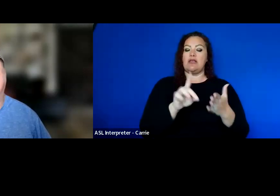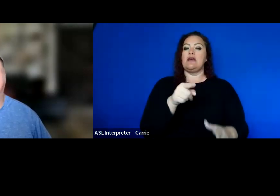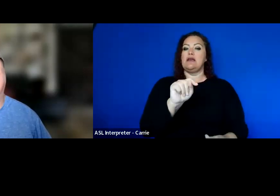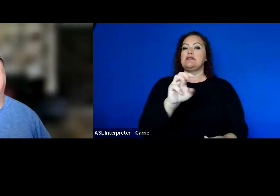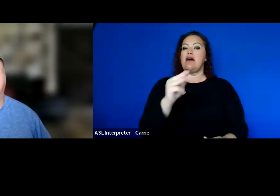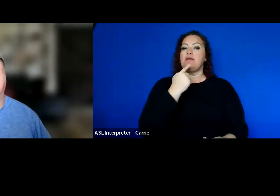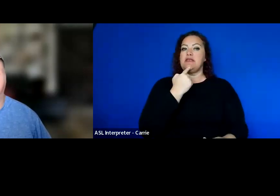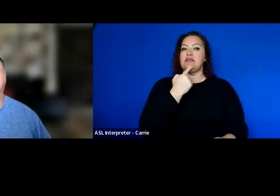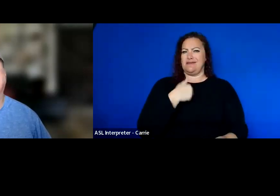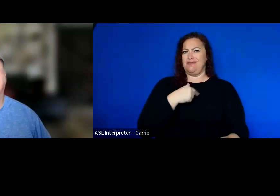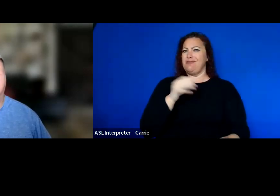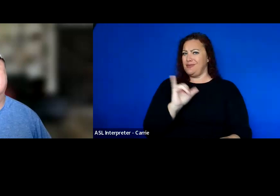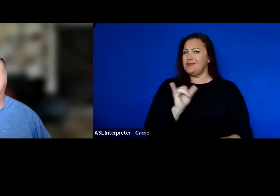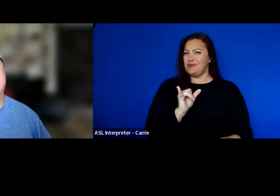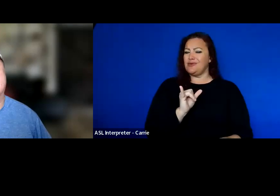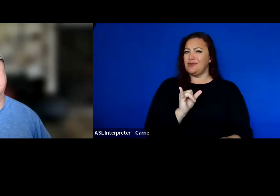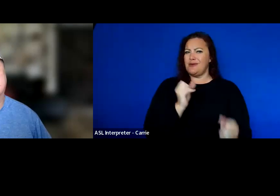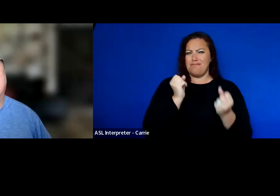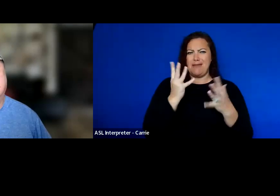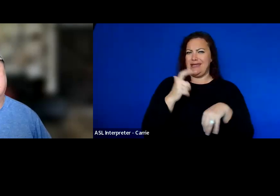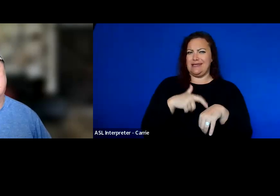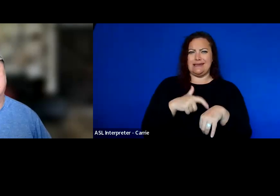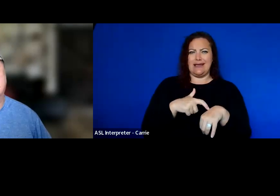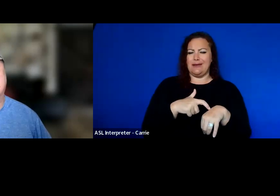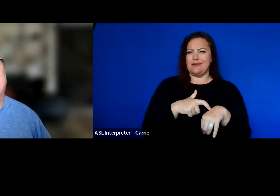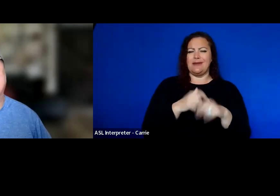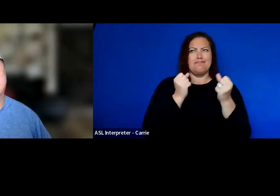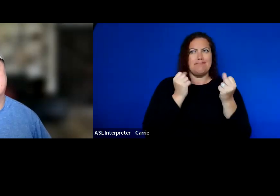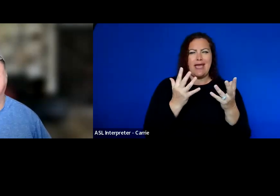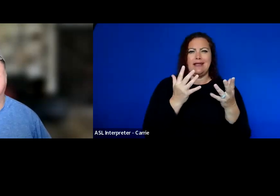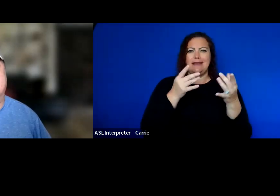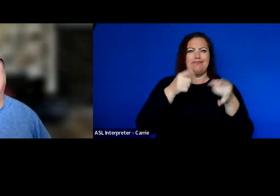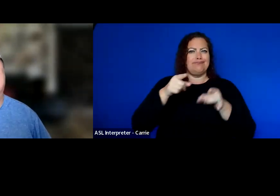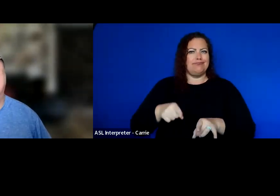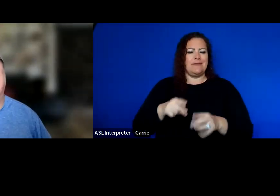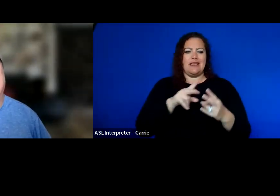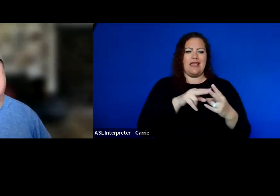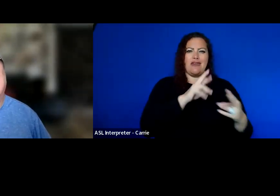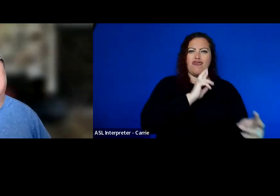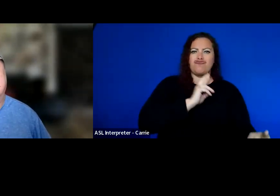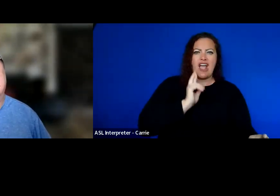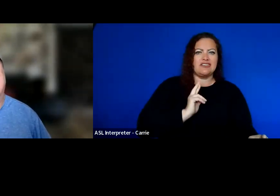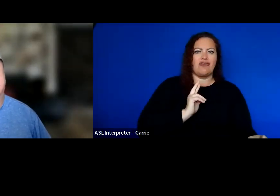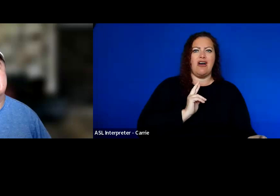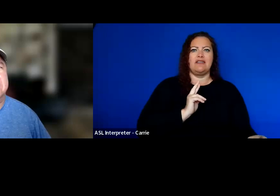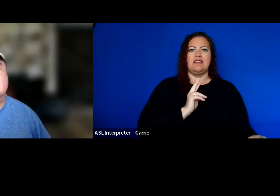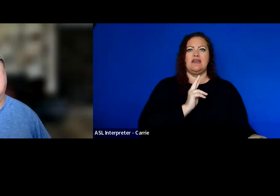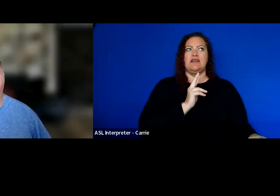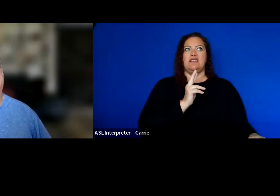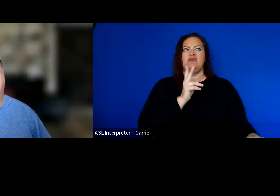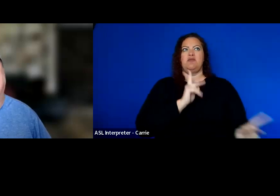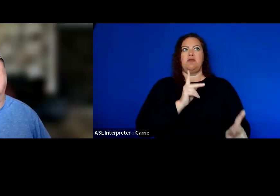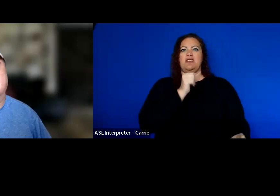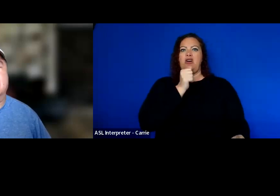I have as well, multiple times, multiple occasions, either if it's at a restaurant where they don't talk to me,